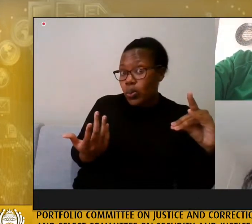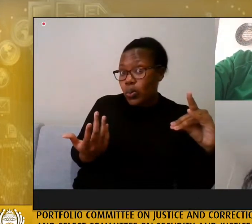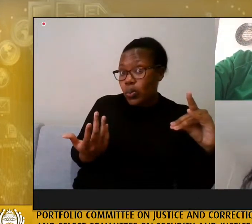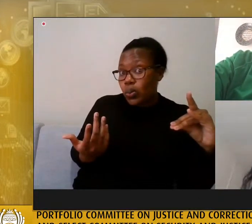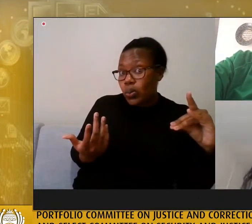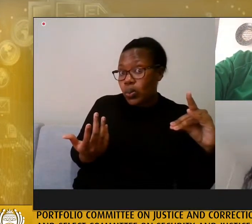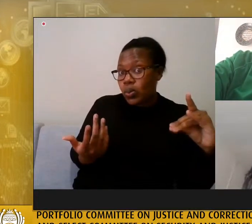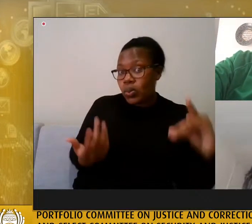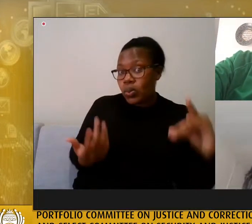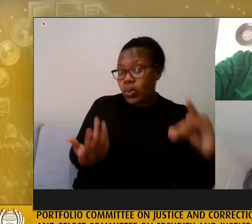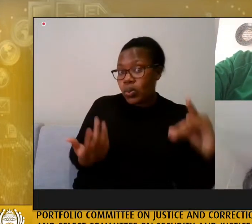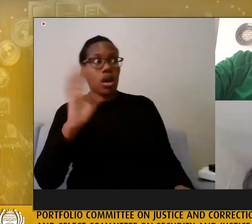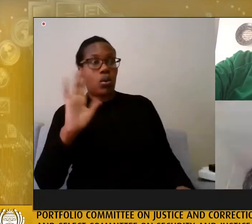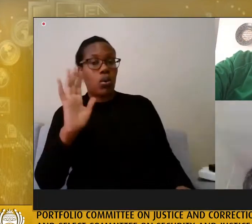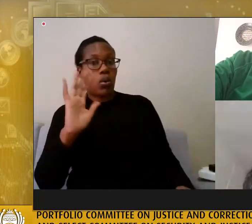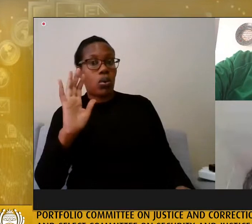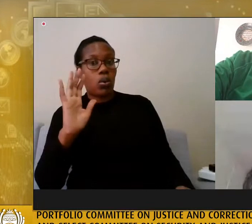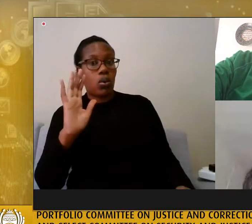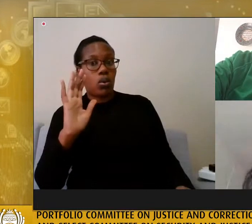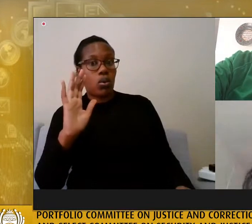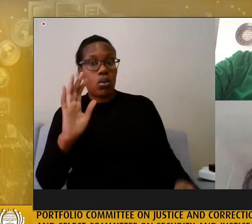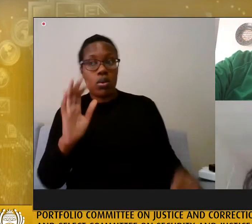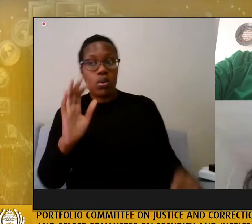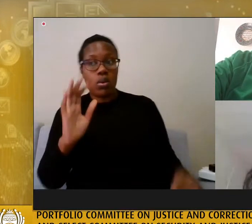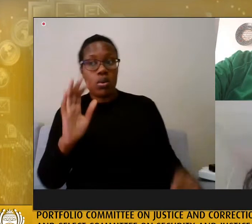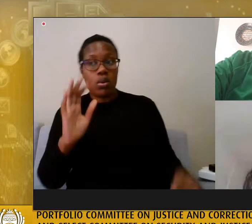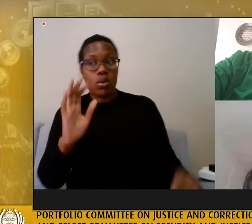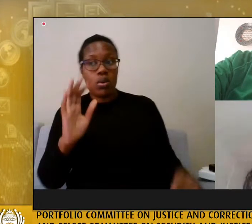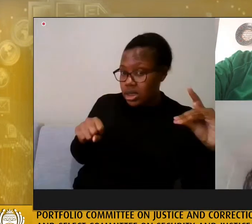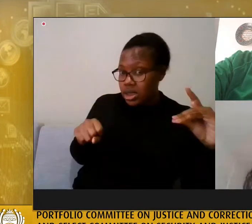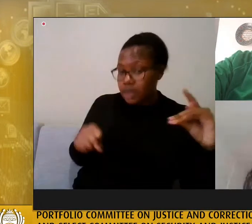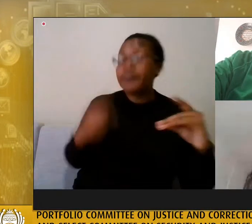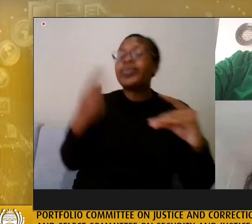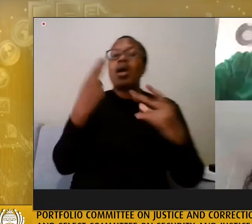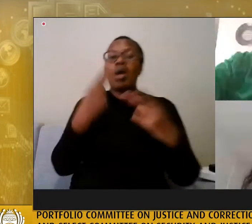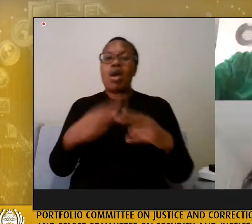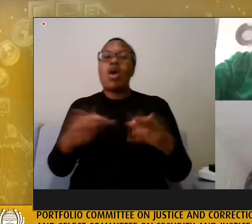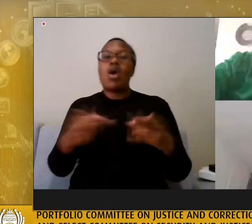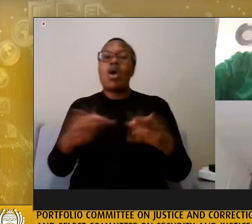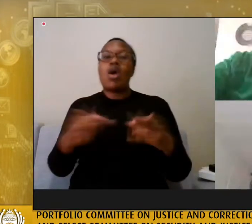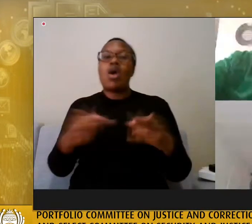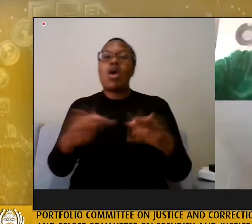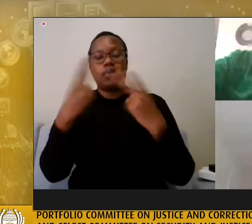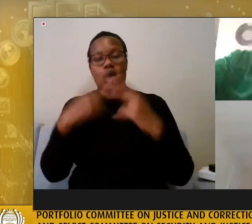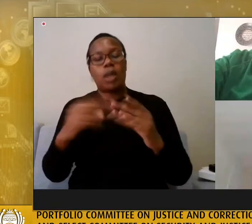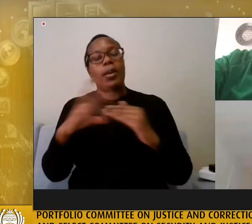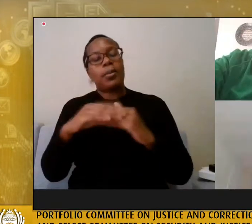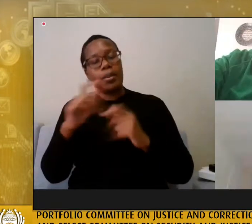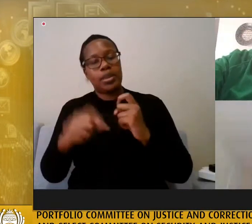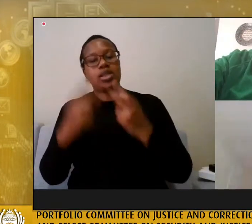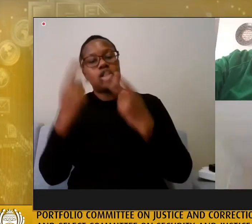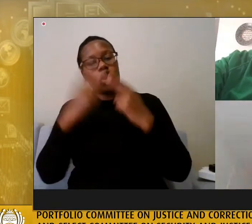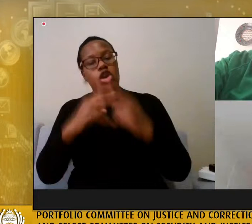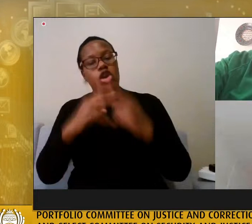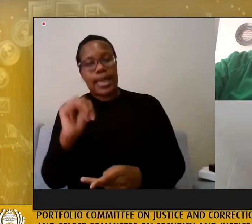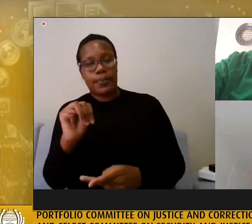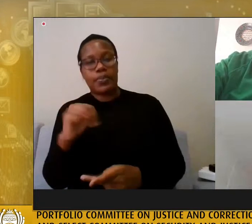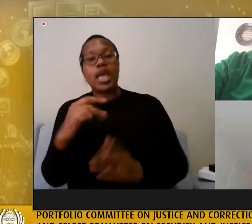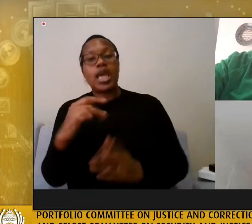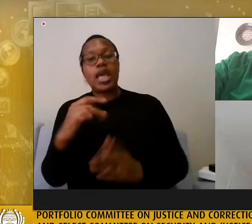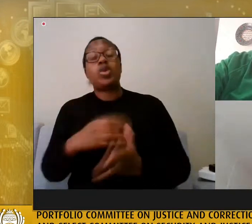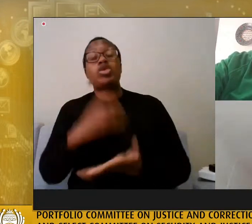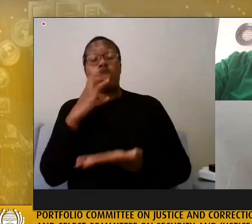Hello. Okay. Yes. Honourable Chairperson, Honourable Members, Honourable DM, I just want to confirm